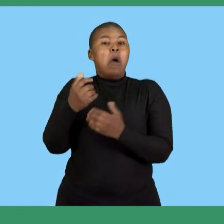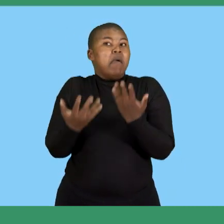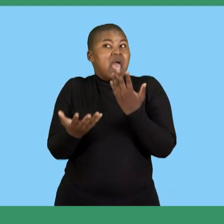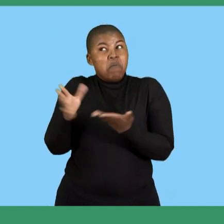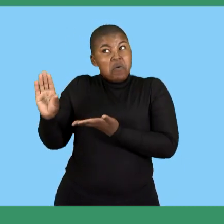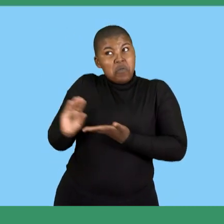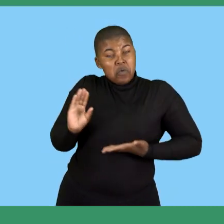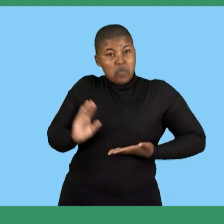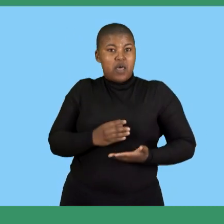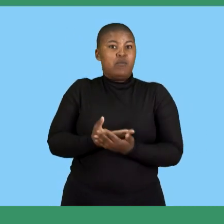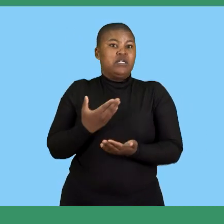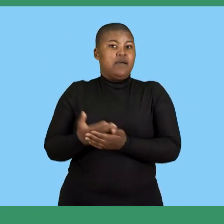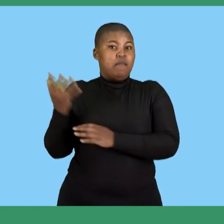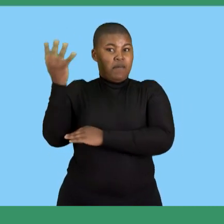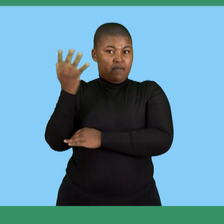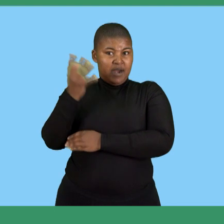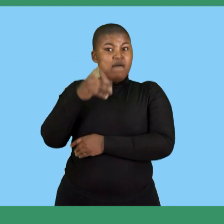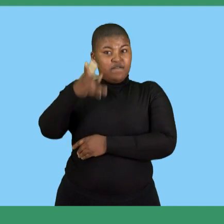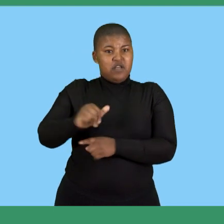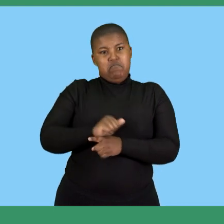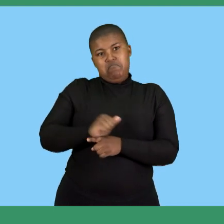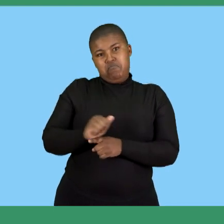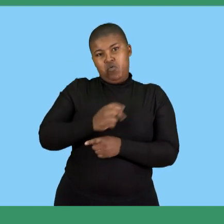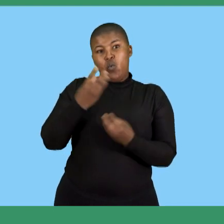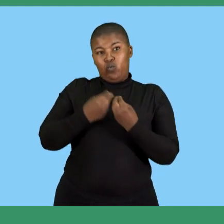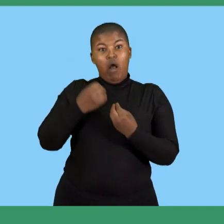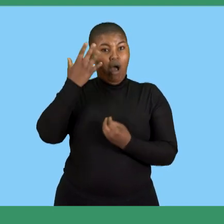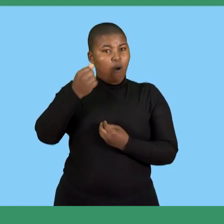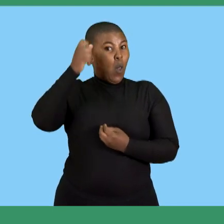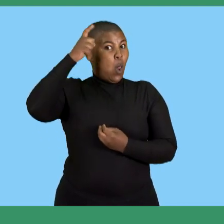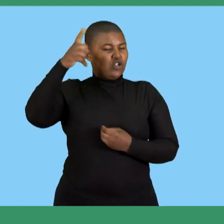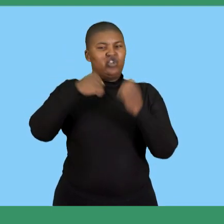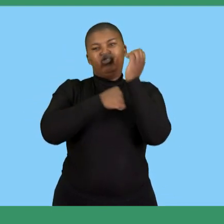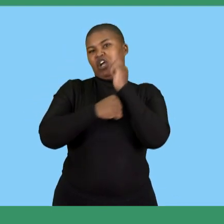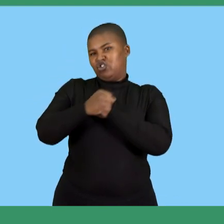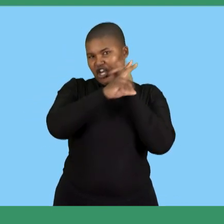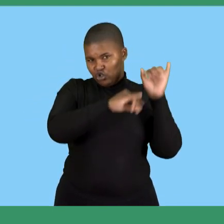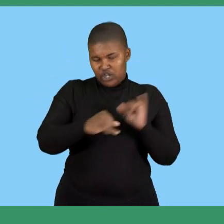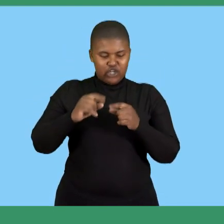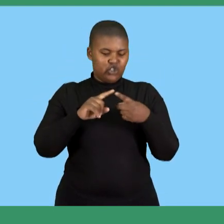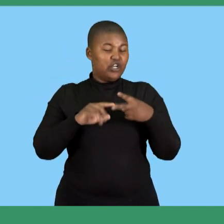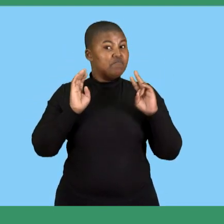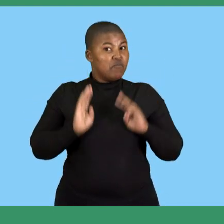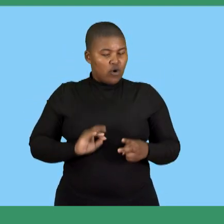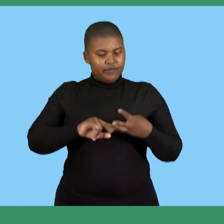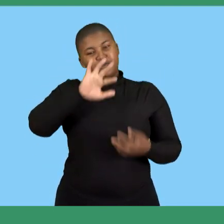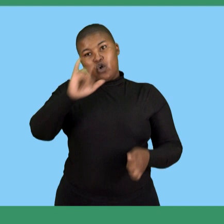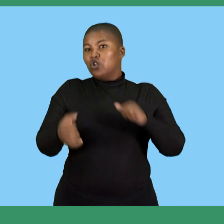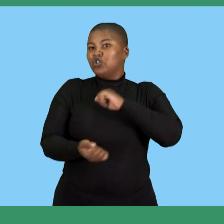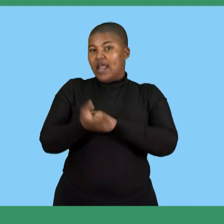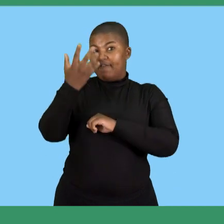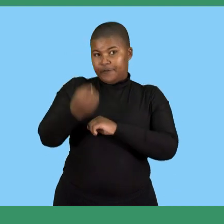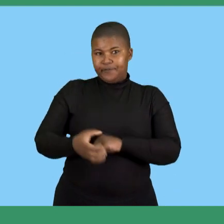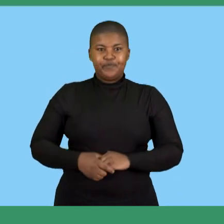has prepared a rough draft of the presentation with a logical structure with an introduction, body,